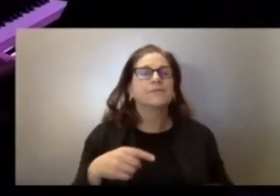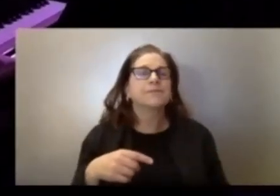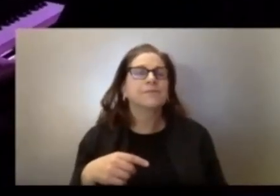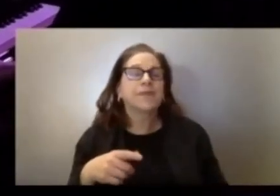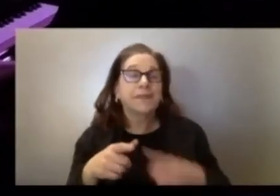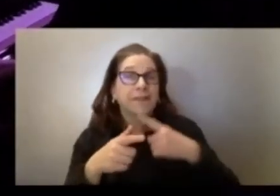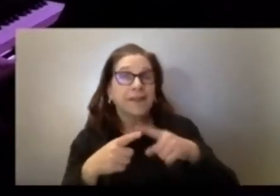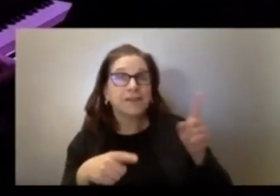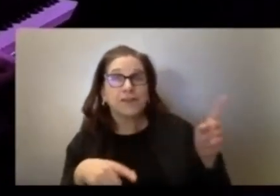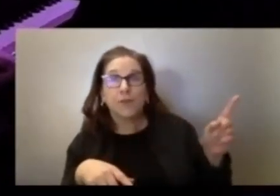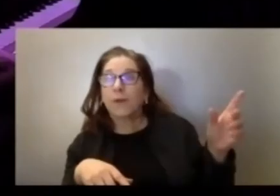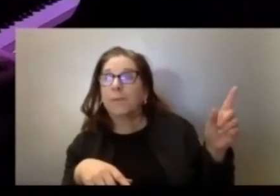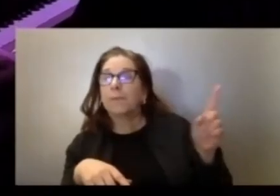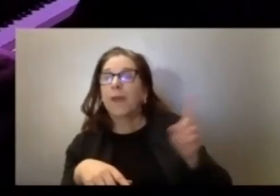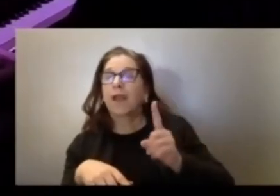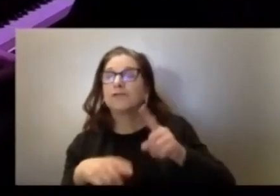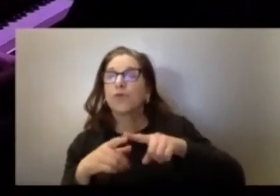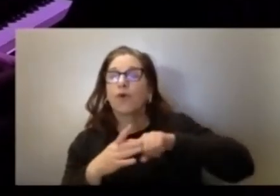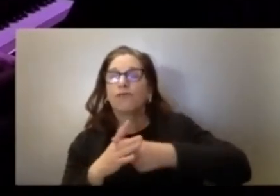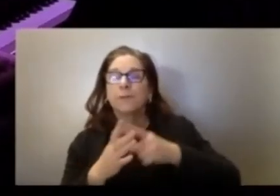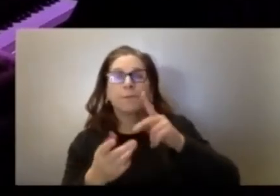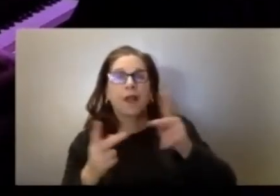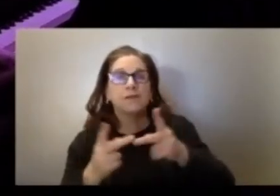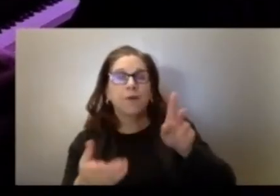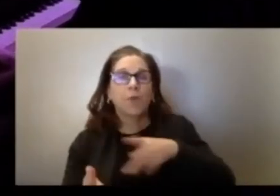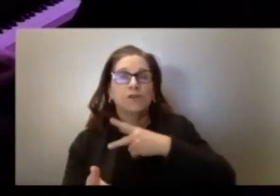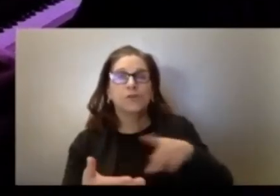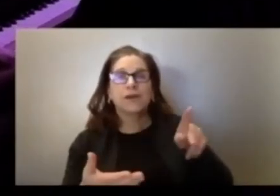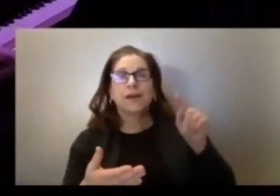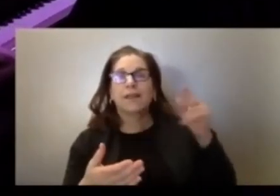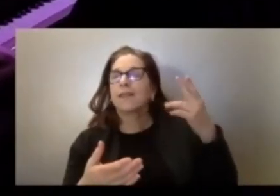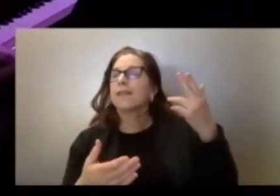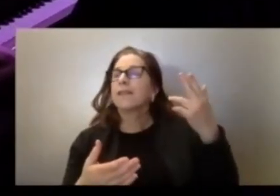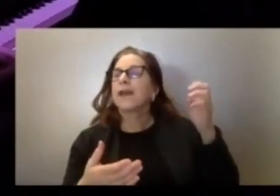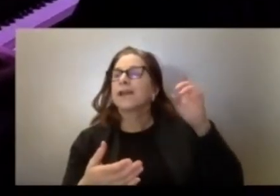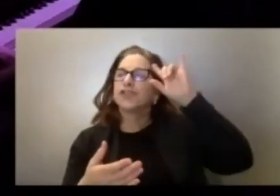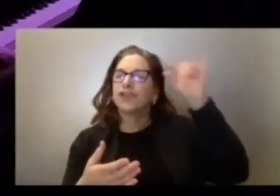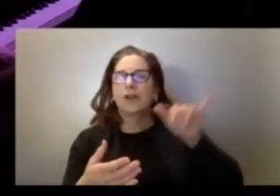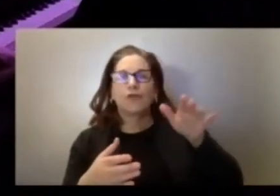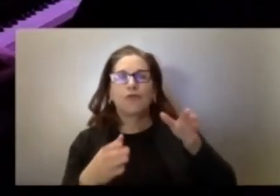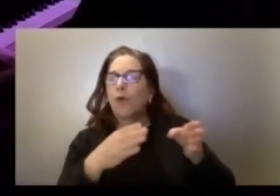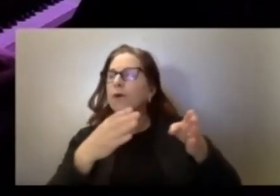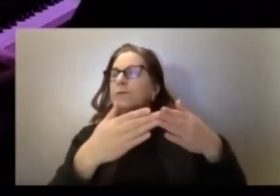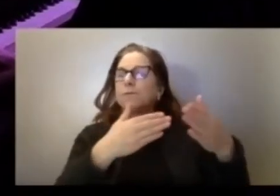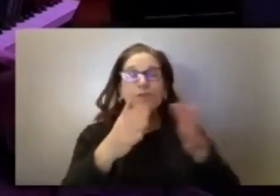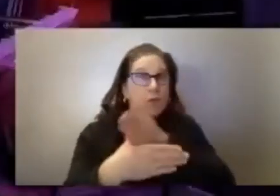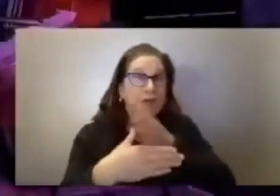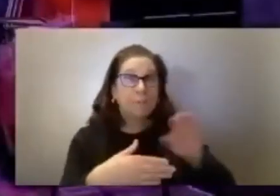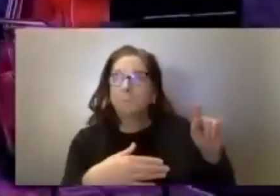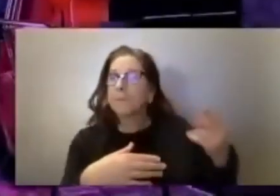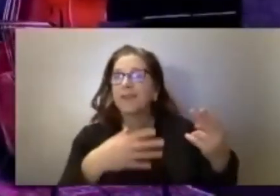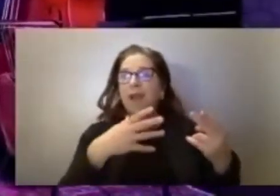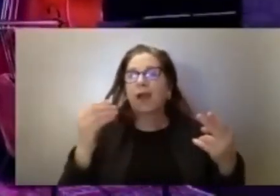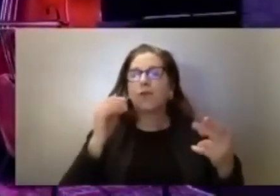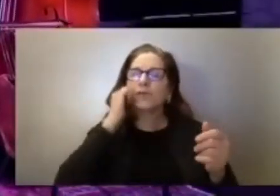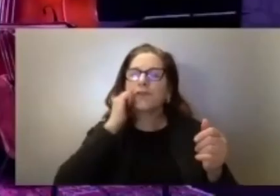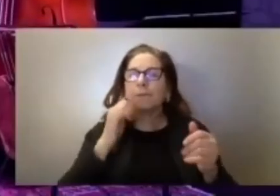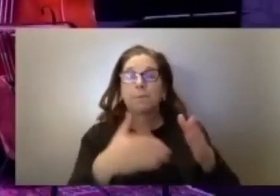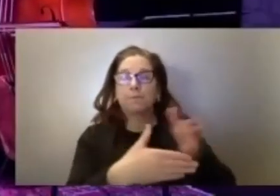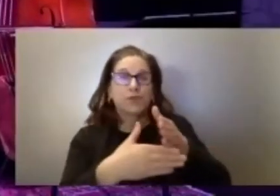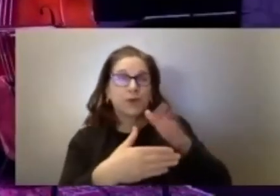Then she went back to the origin place of poetry, the eternal road between myth and the ordinary,